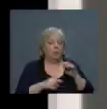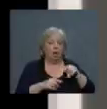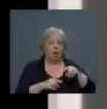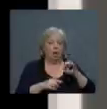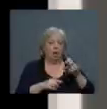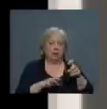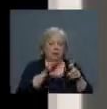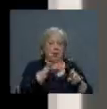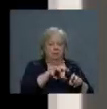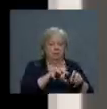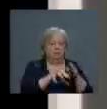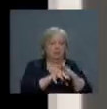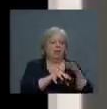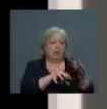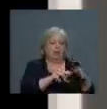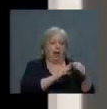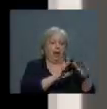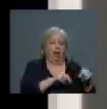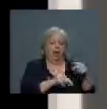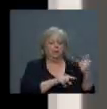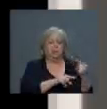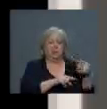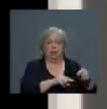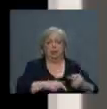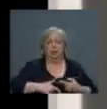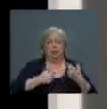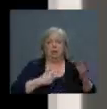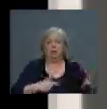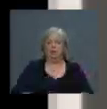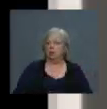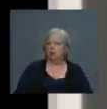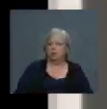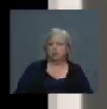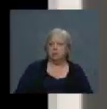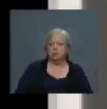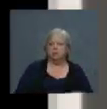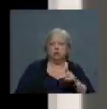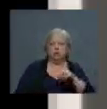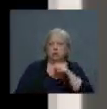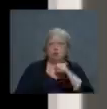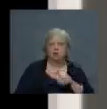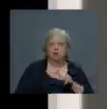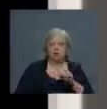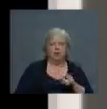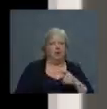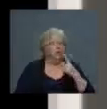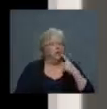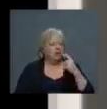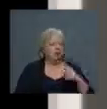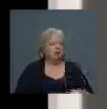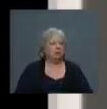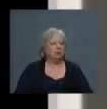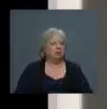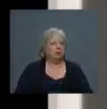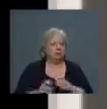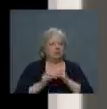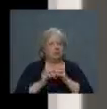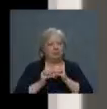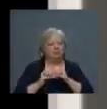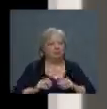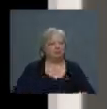Herrick Lane is not vacant. There's someone living there. Shouldn't be. I saw bicycles.